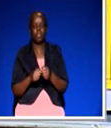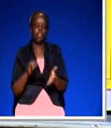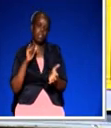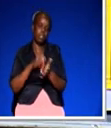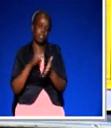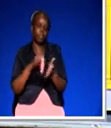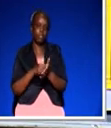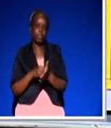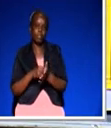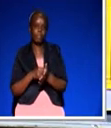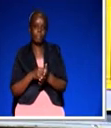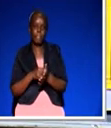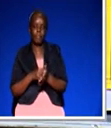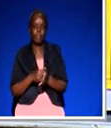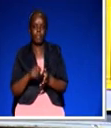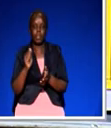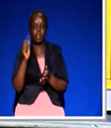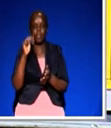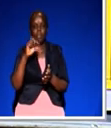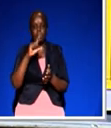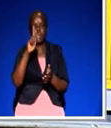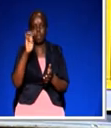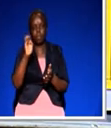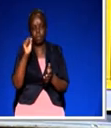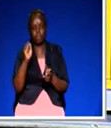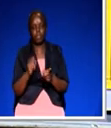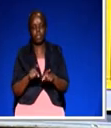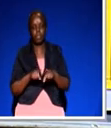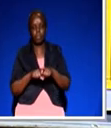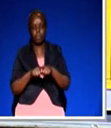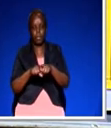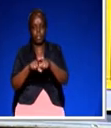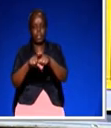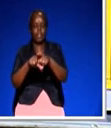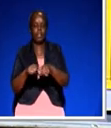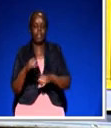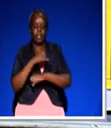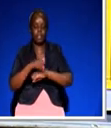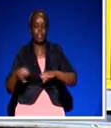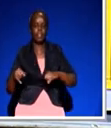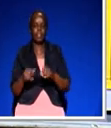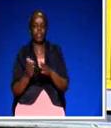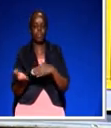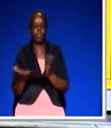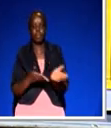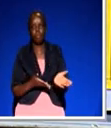involves angles and parallel lines. Welcome.